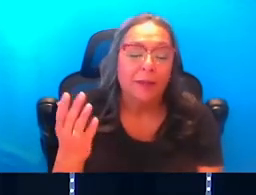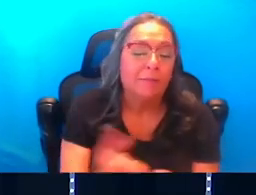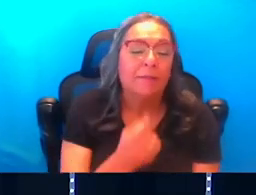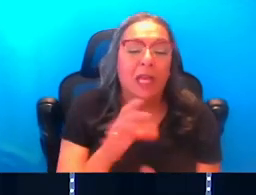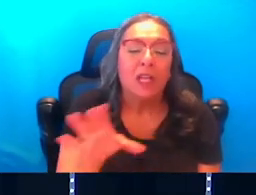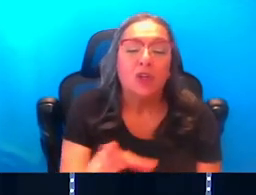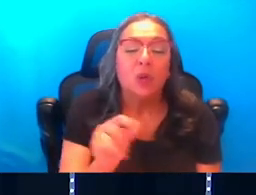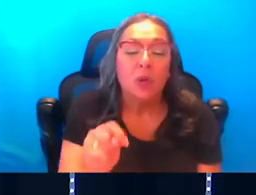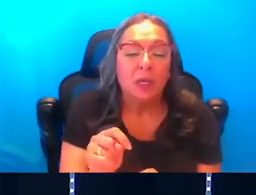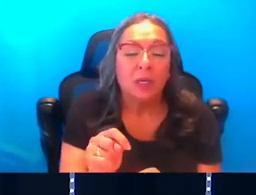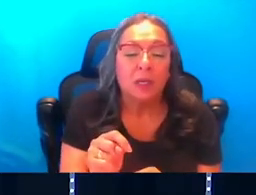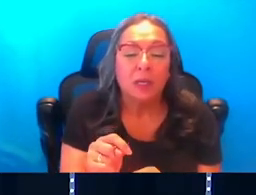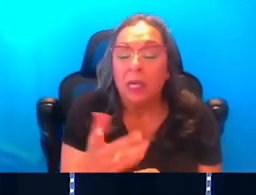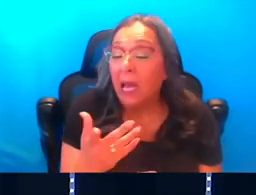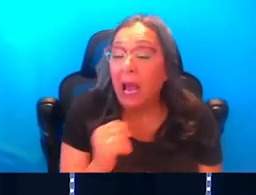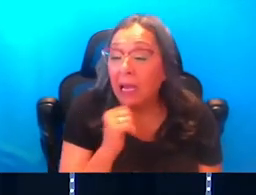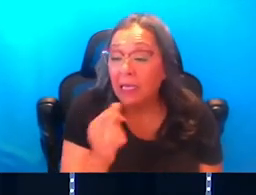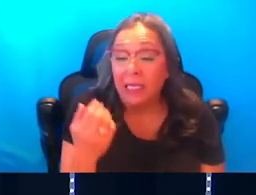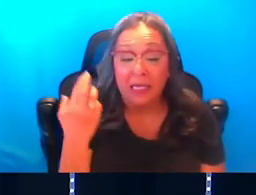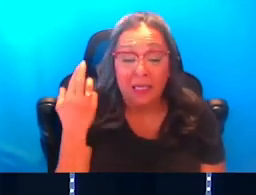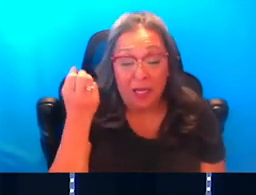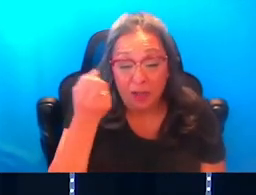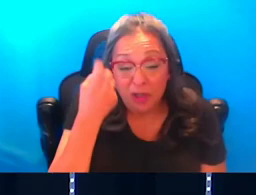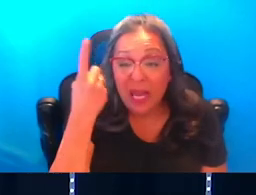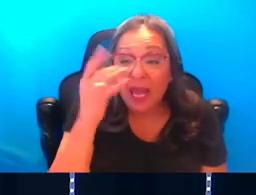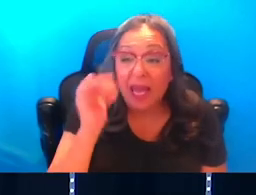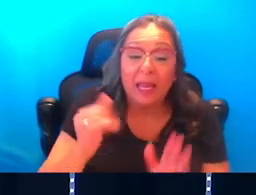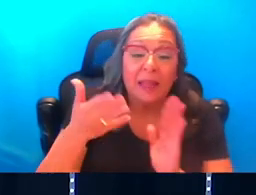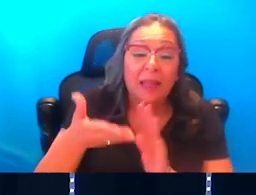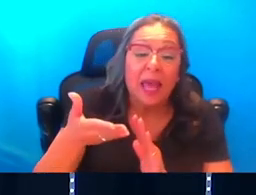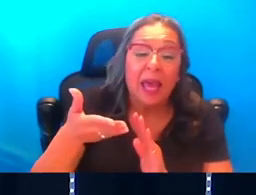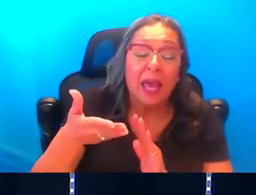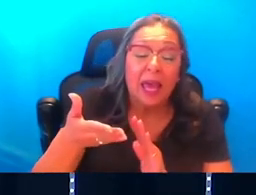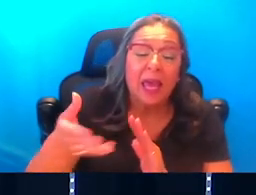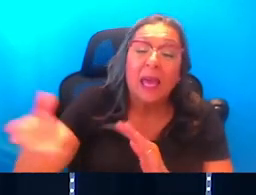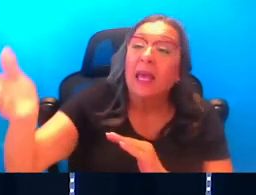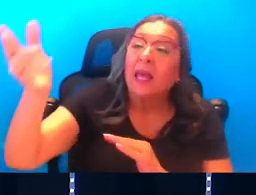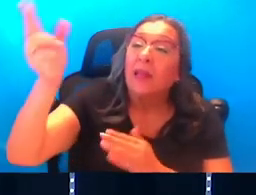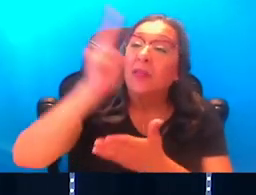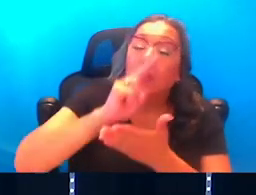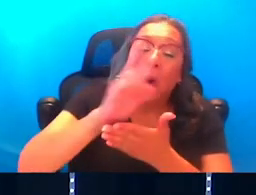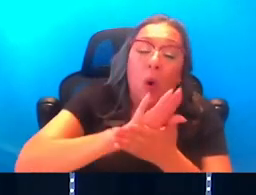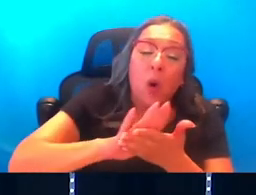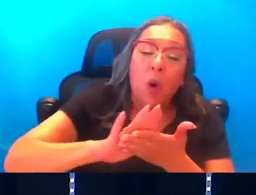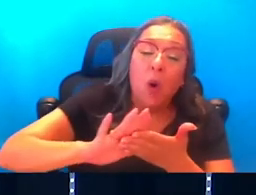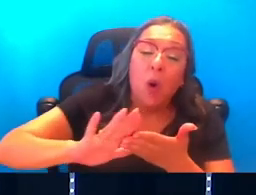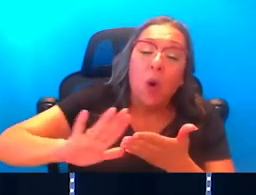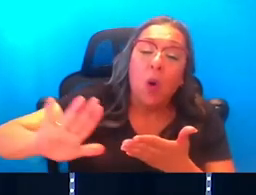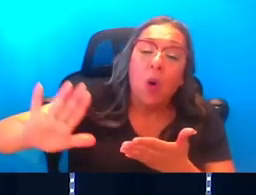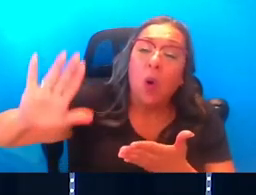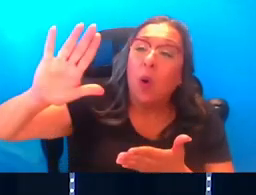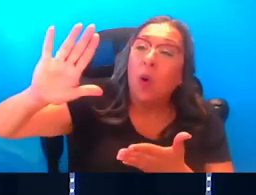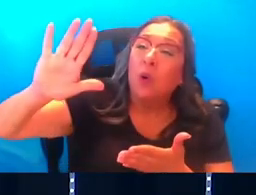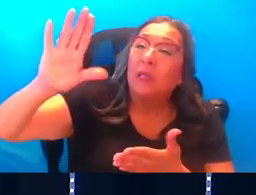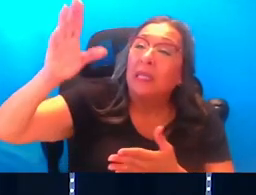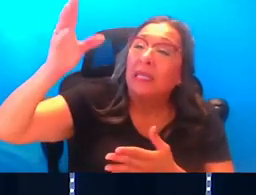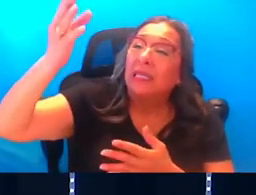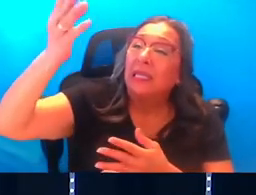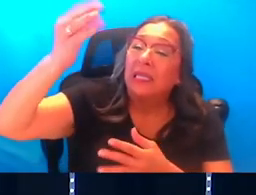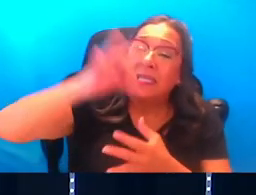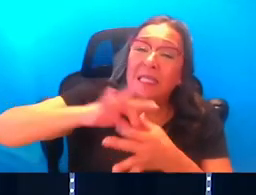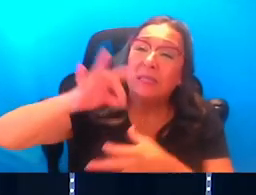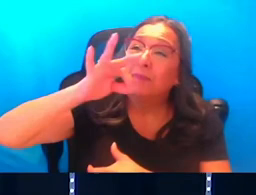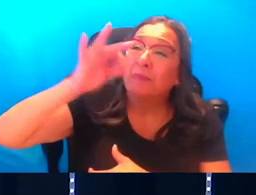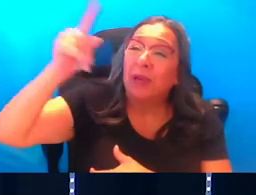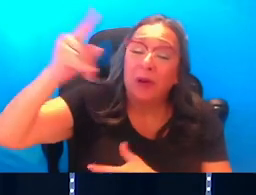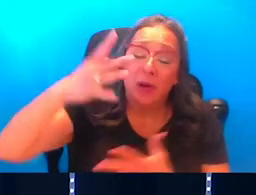And I had no concept of the fact that the Holy Spirit grieves when we sin. Do you know that? The Holy Spirit grieves when we sin. When we claim to be a